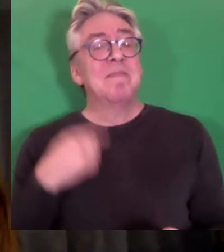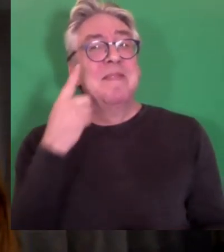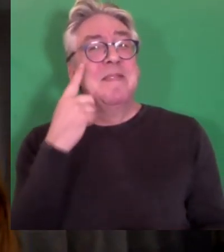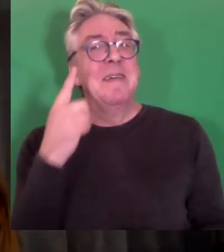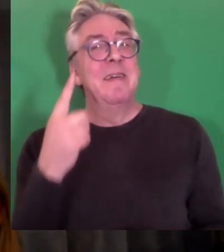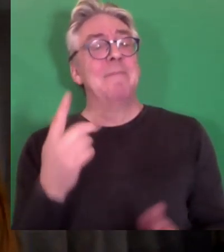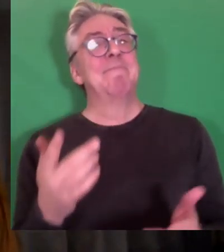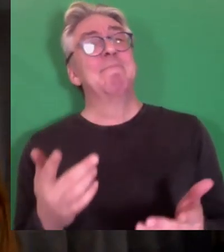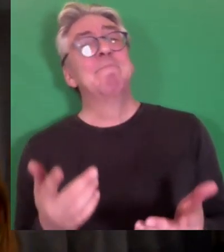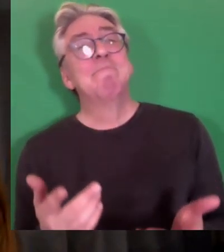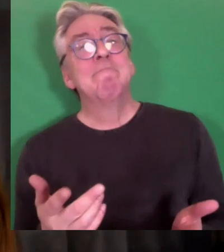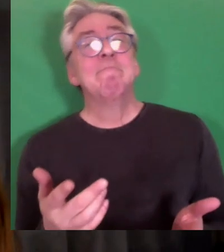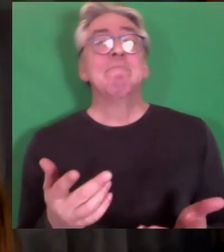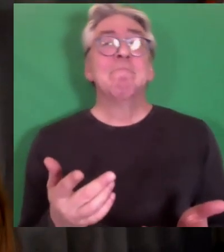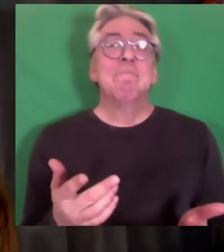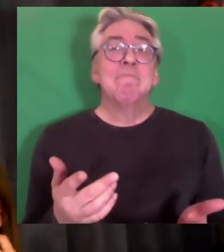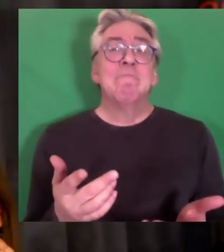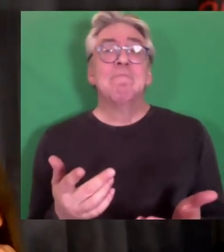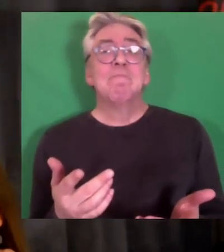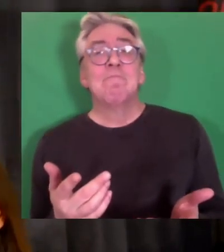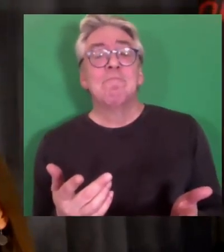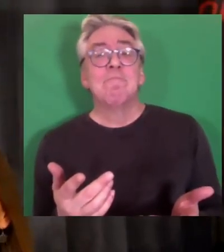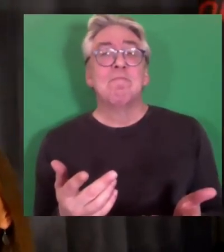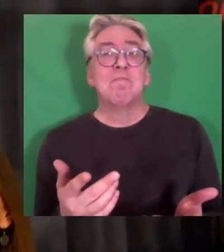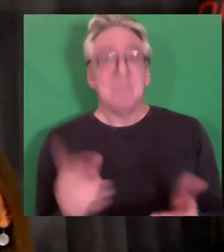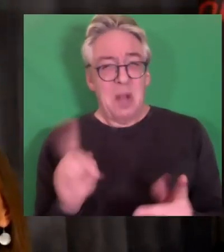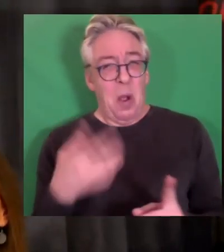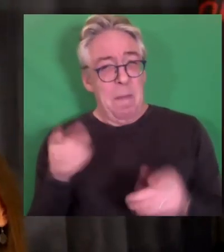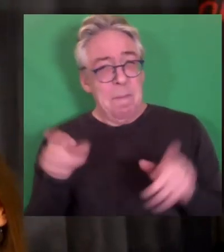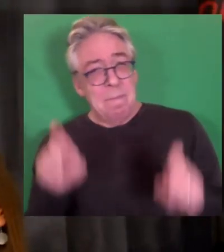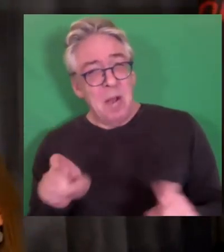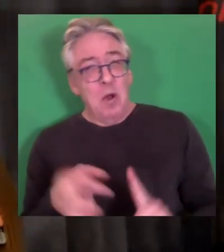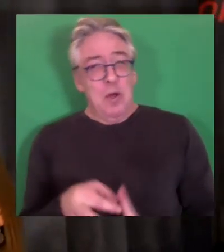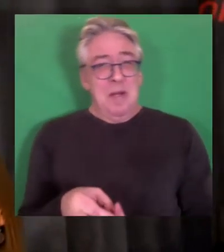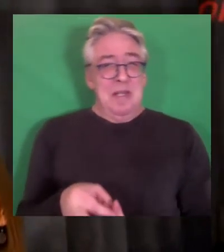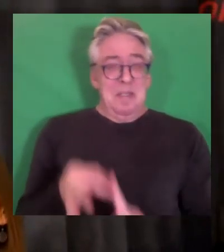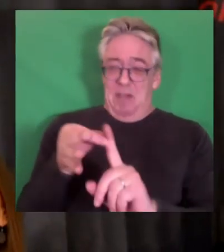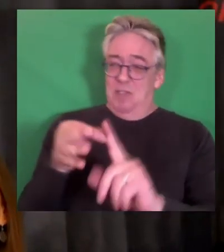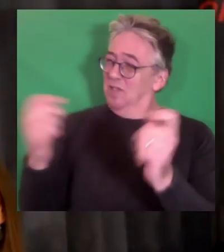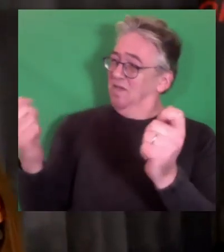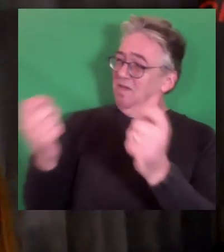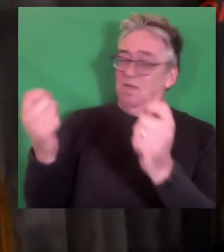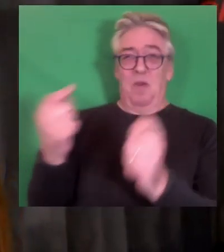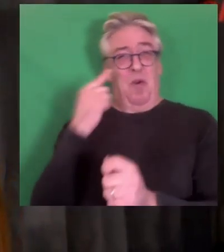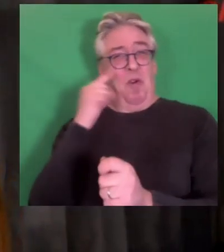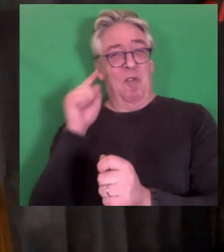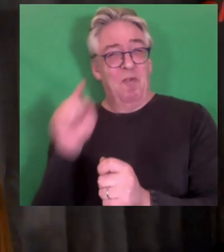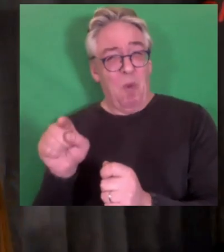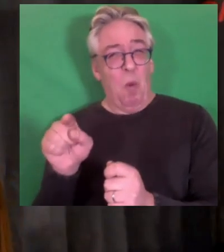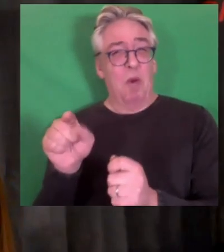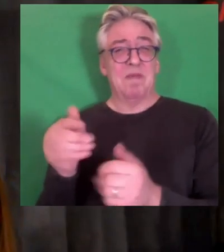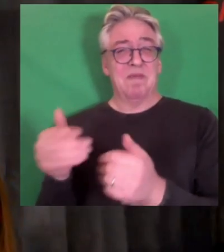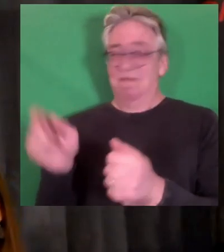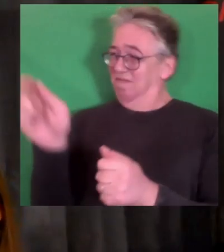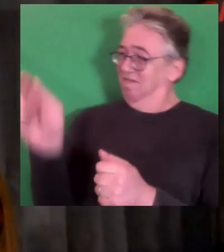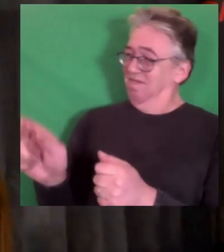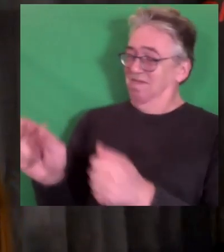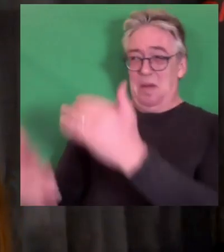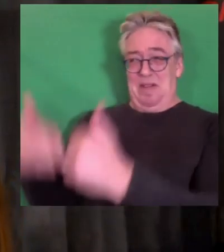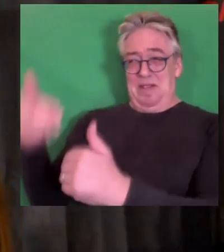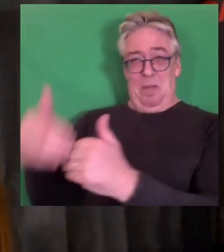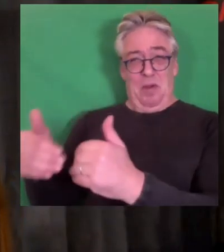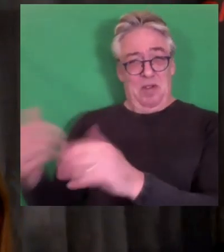to talk about or to make some events about. And we thought like, okay, we know Icy, he knows a lot of gamers. We know